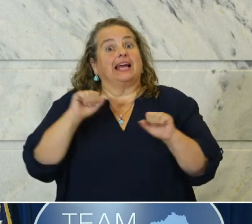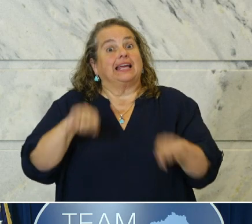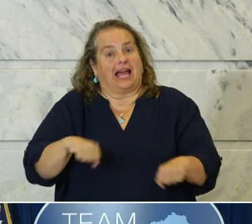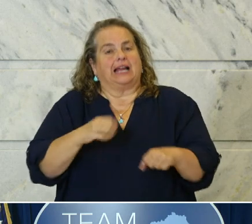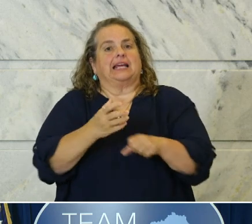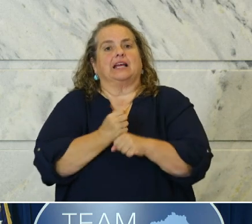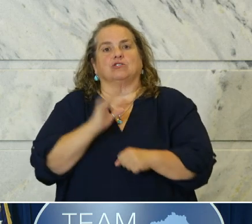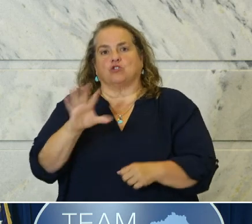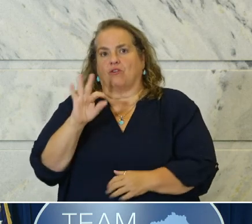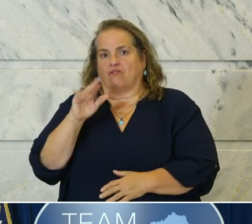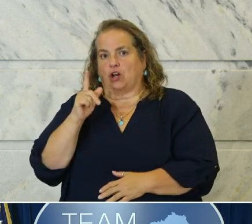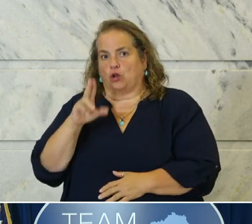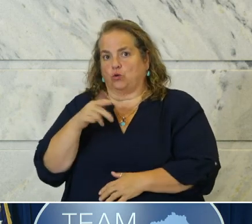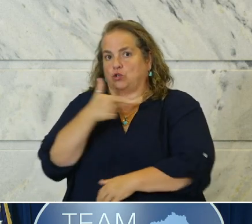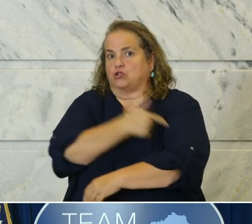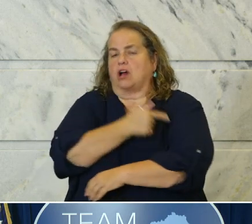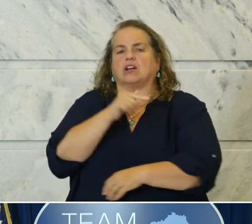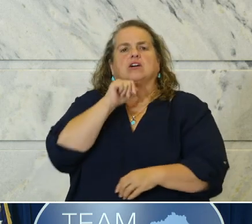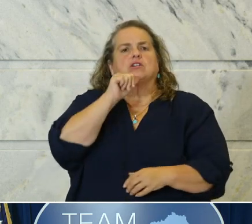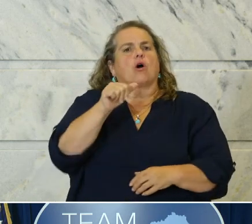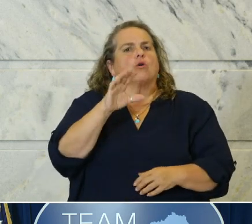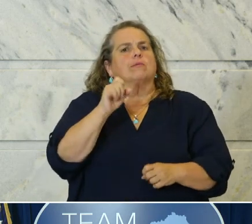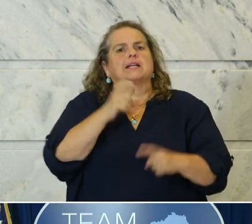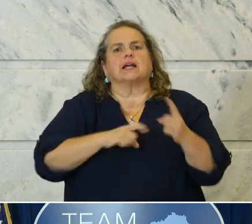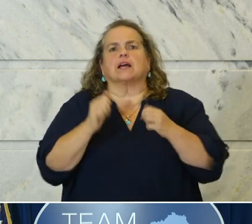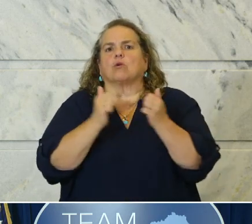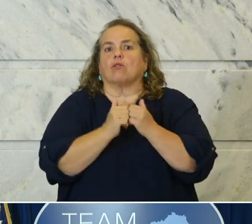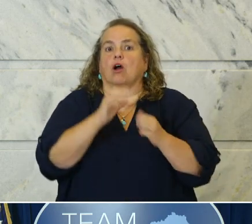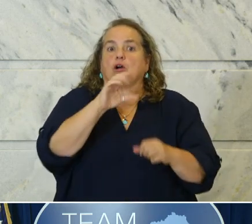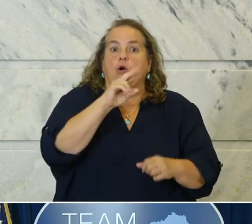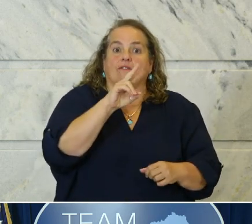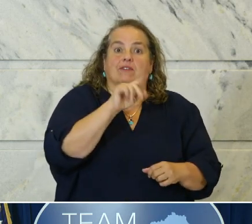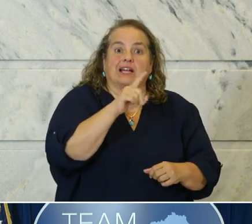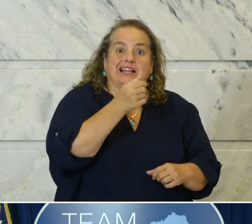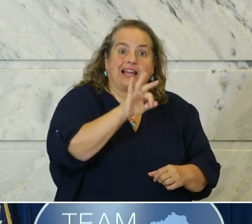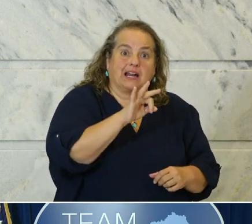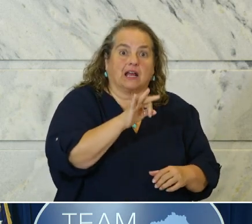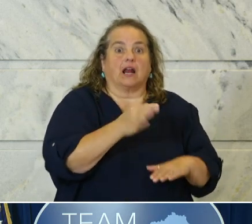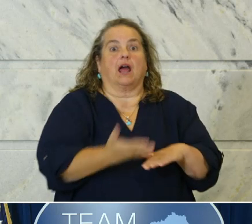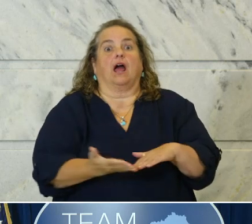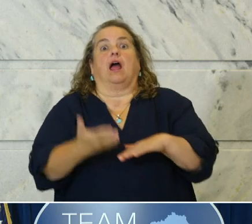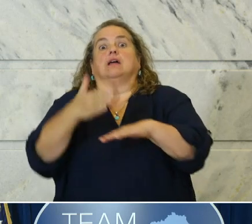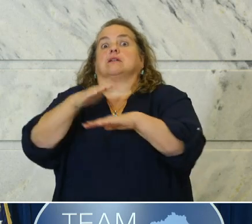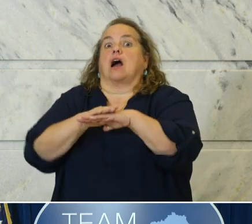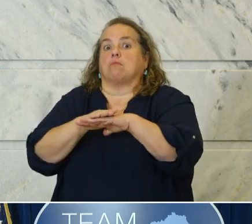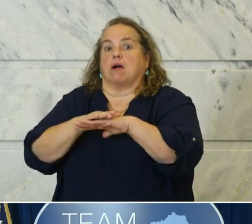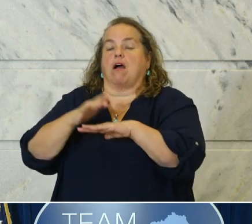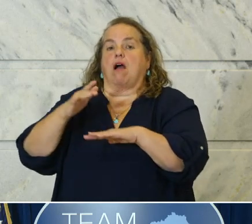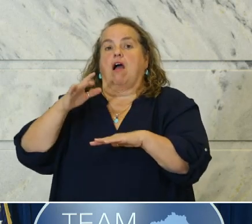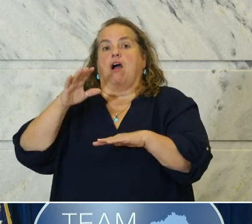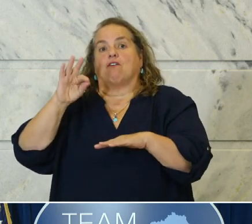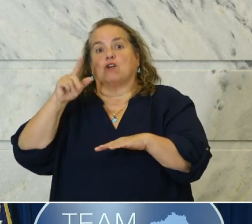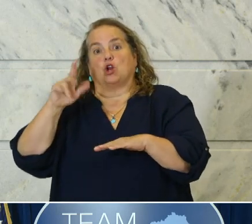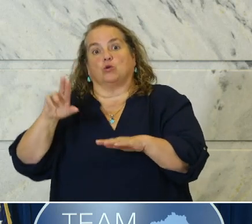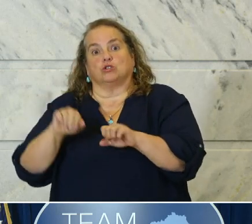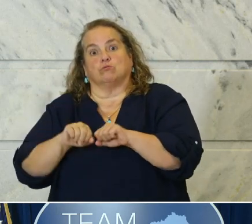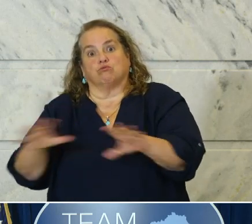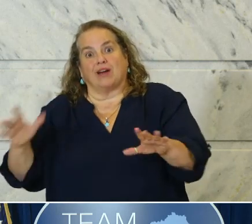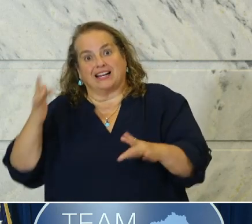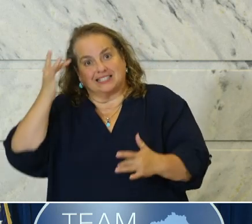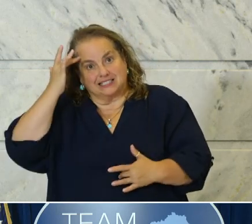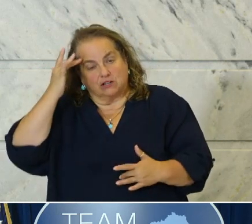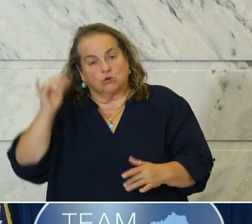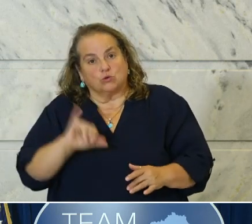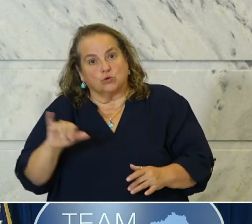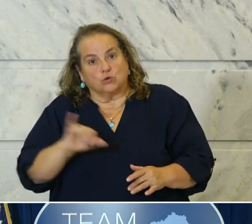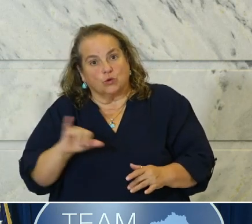flu shot. We do not want to be dealing with COVID-19 and a widespread flu